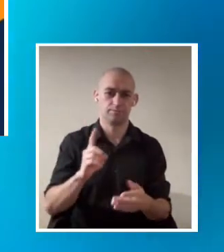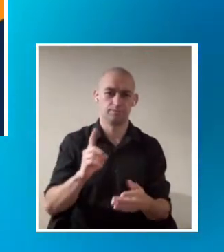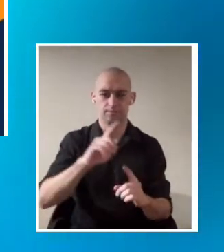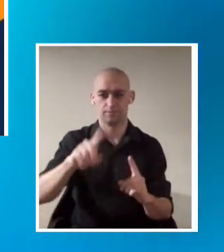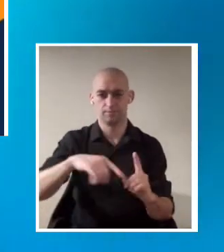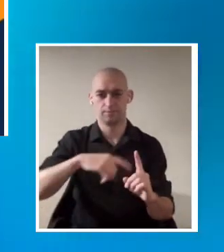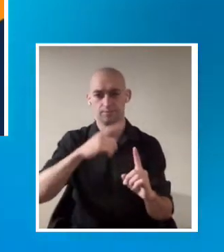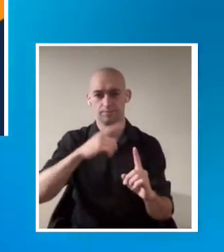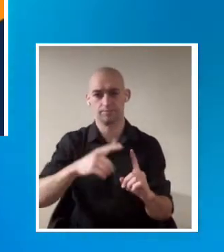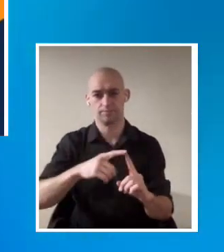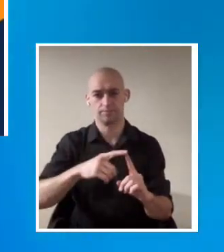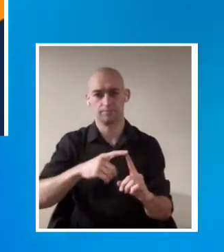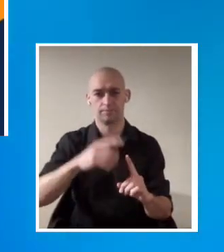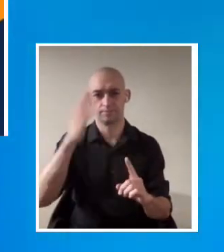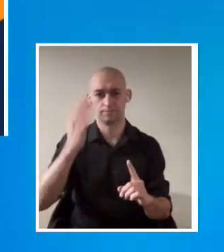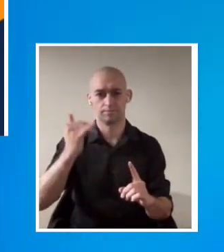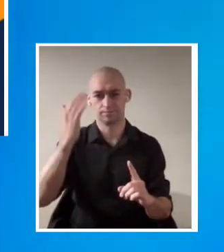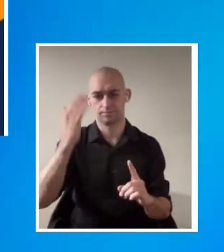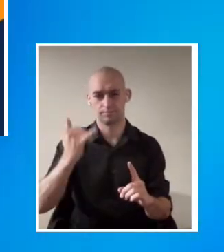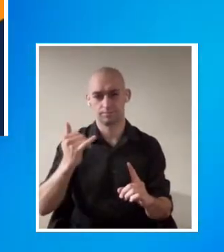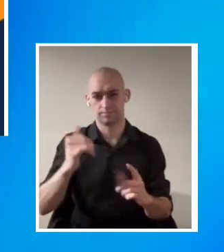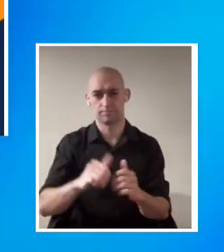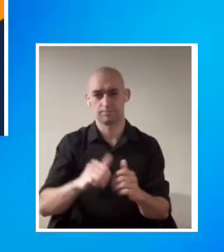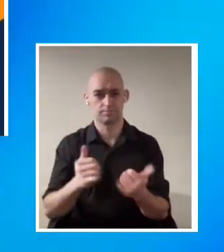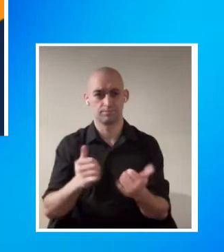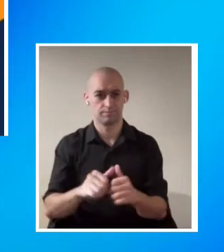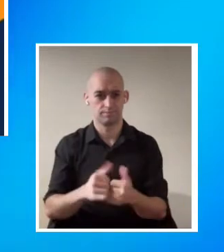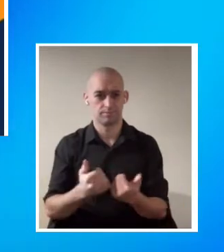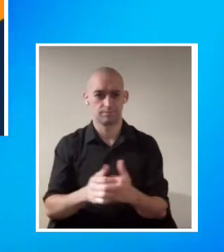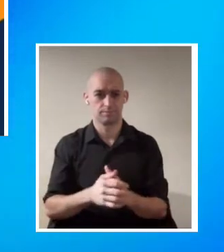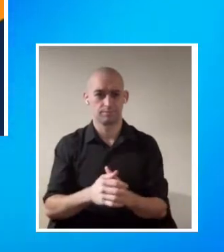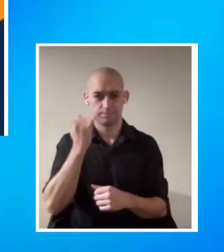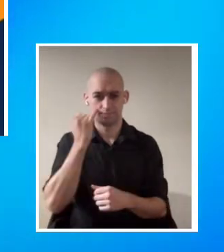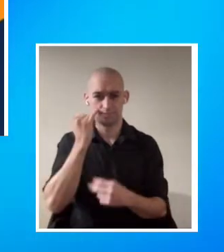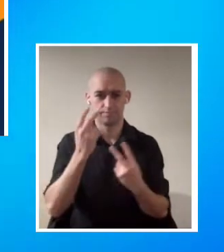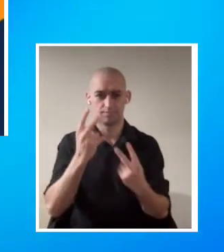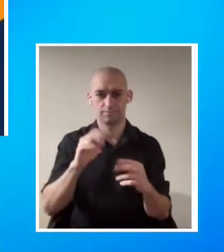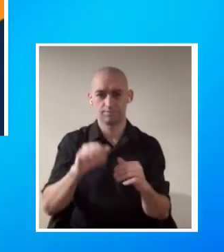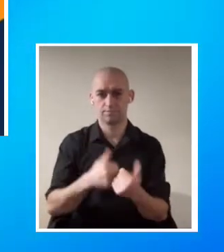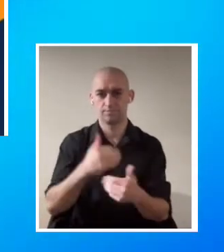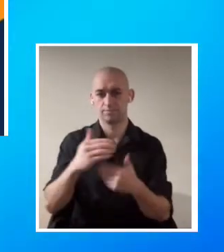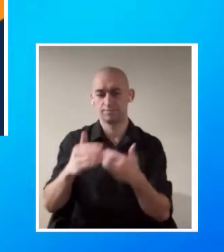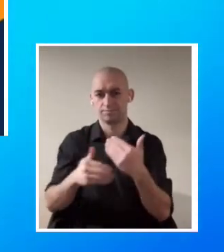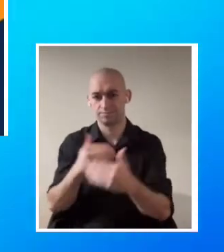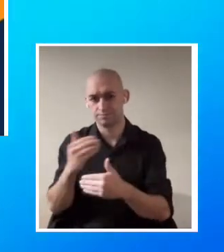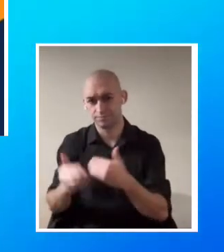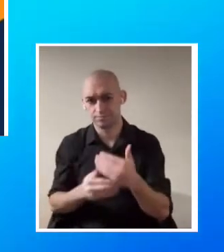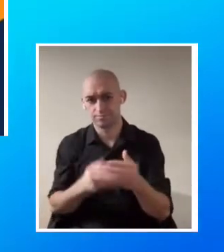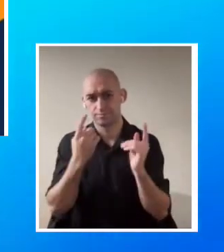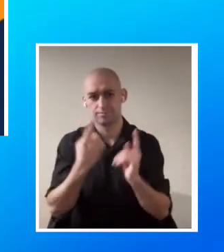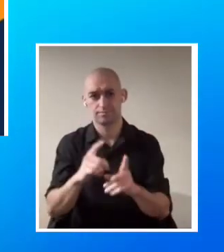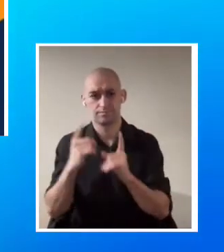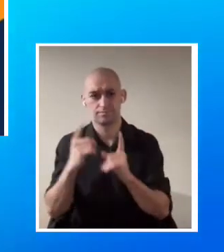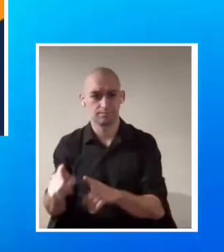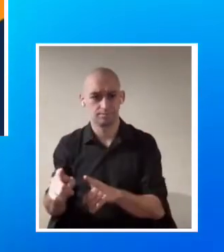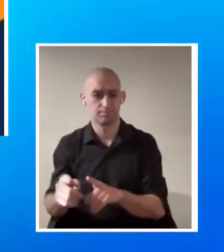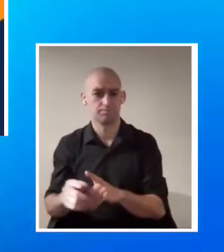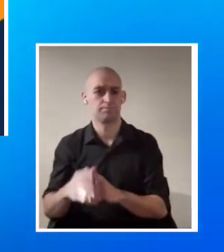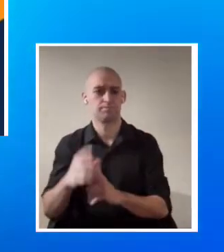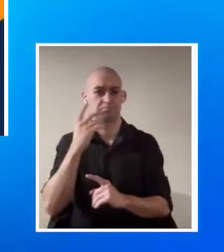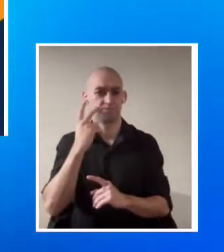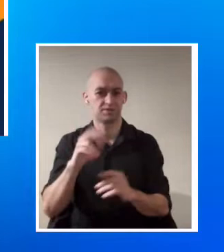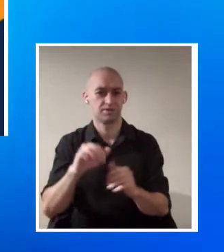LA County decided to focus on these 4 priority needs, which are increasing affordable housing opportunities,